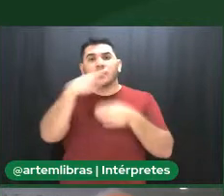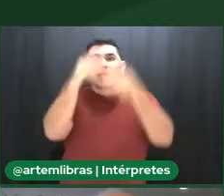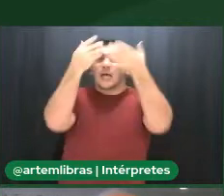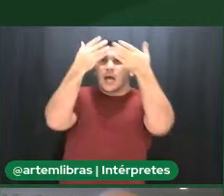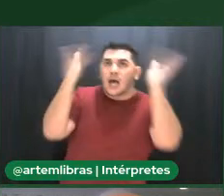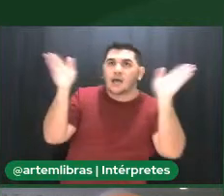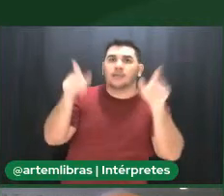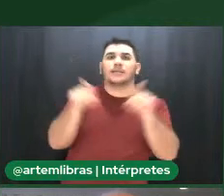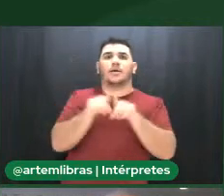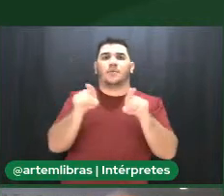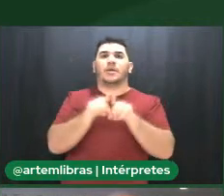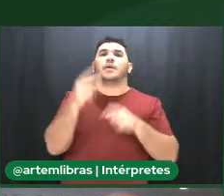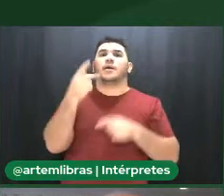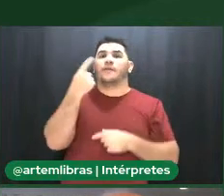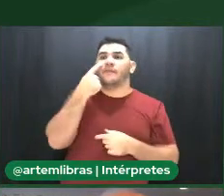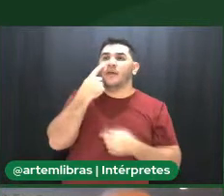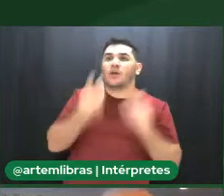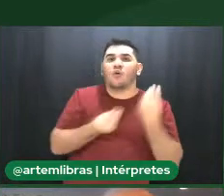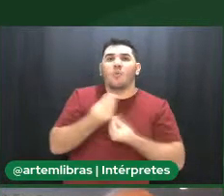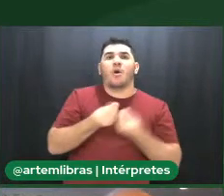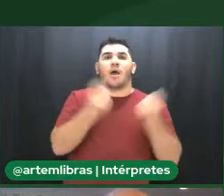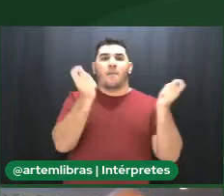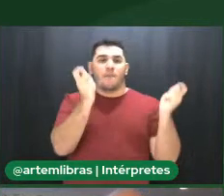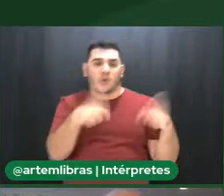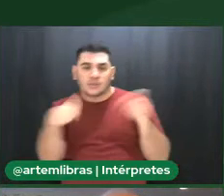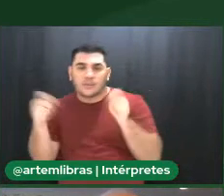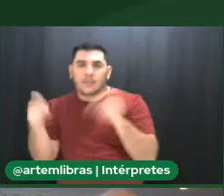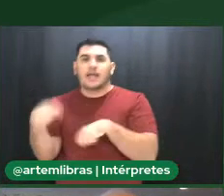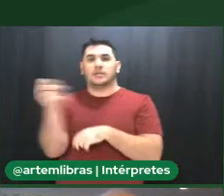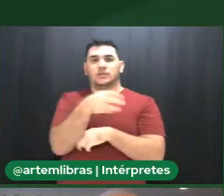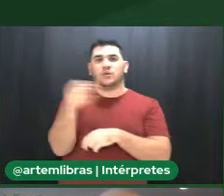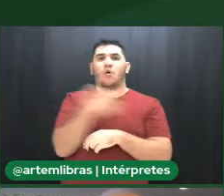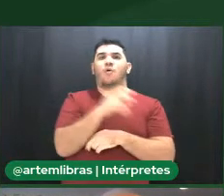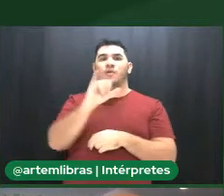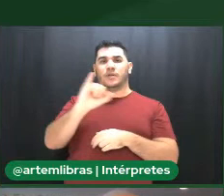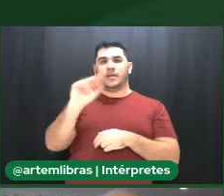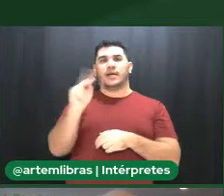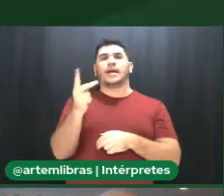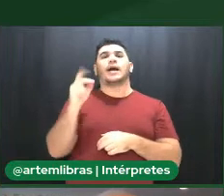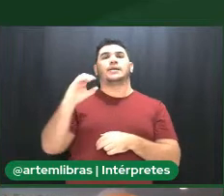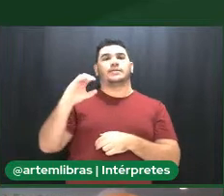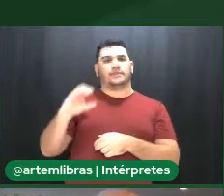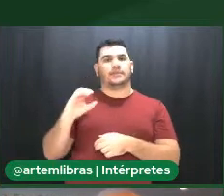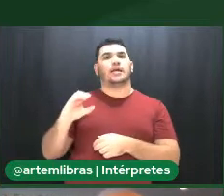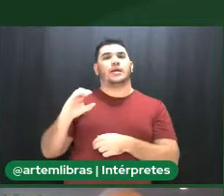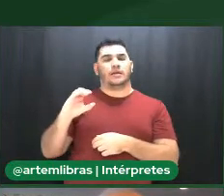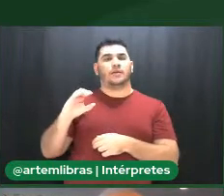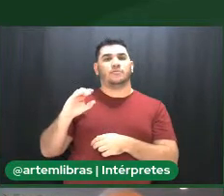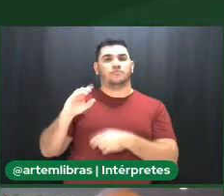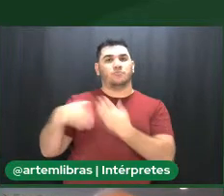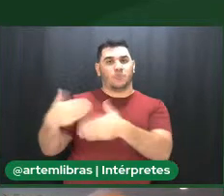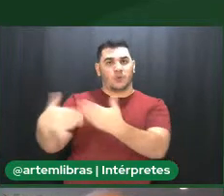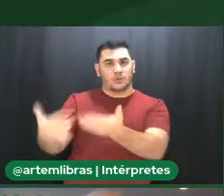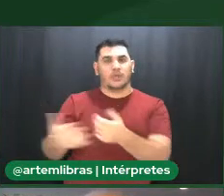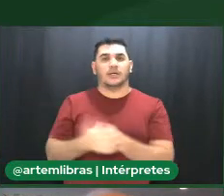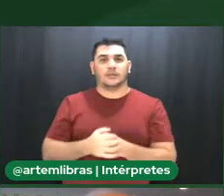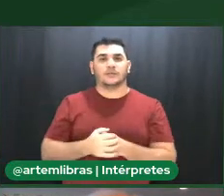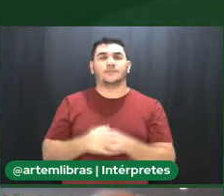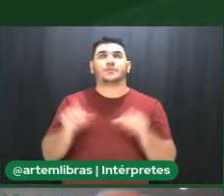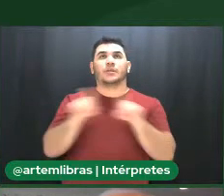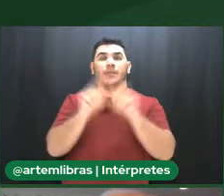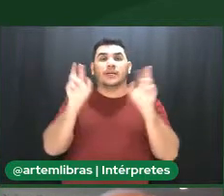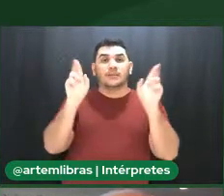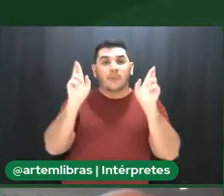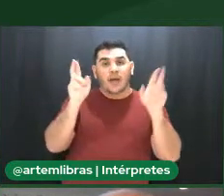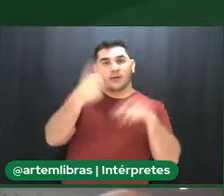think this Hci audience in Brazil will be sympathetic to these ideas, and I hope you will find ways to put